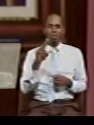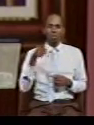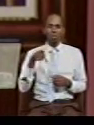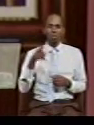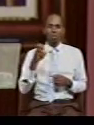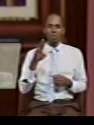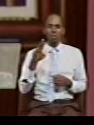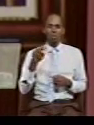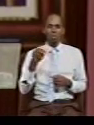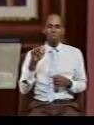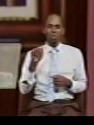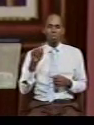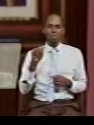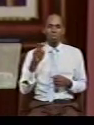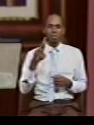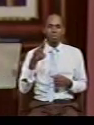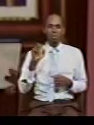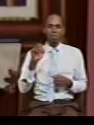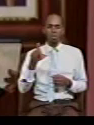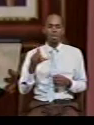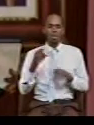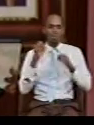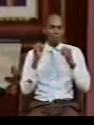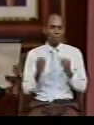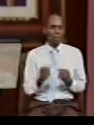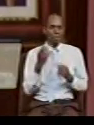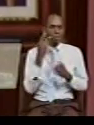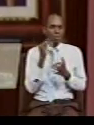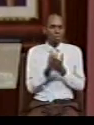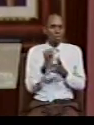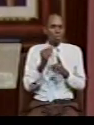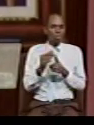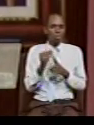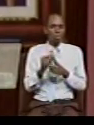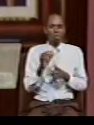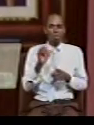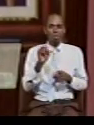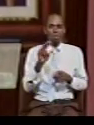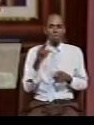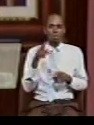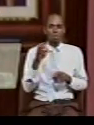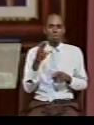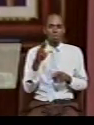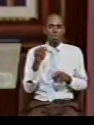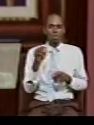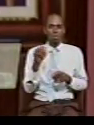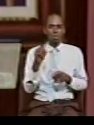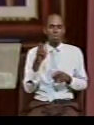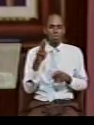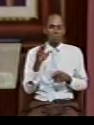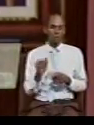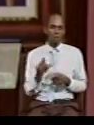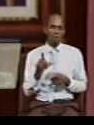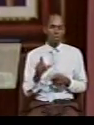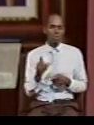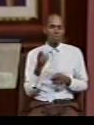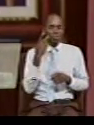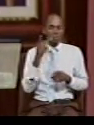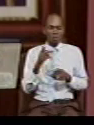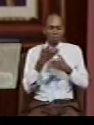Supernatural power. Well, if you look at that word supernatural, there is the word super, there